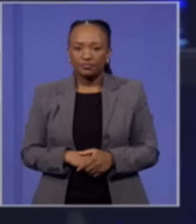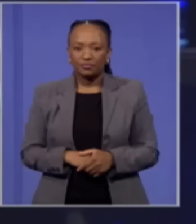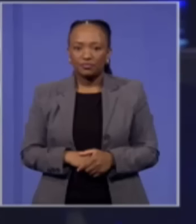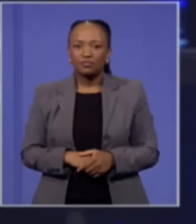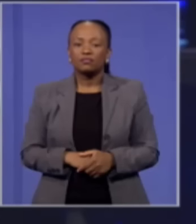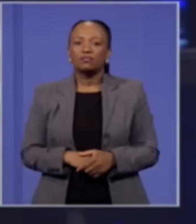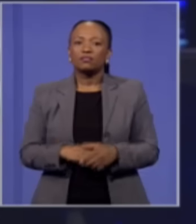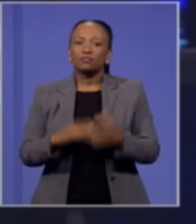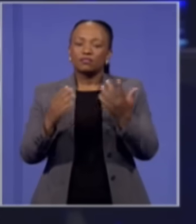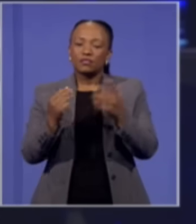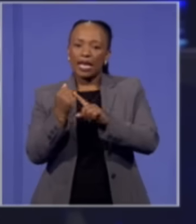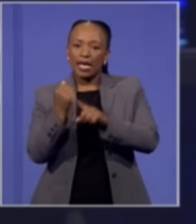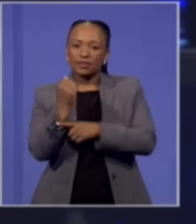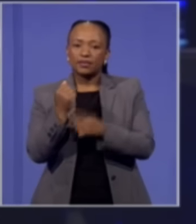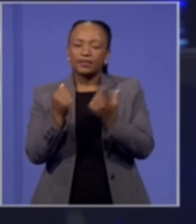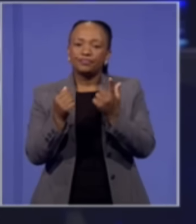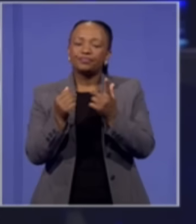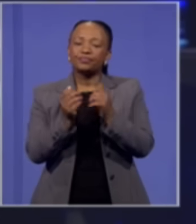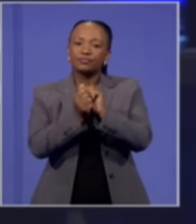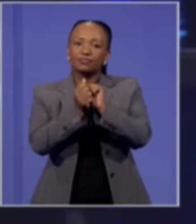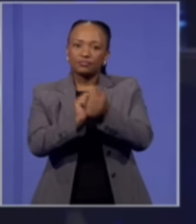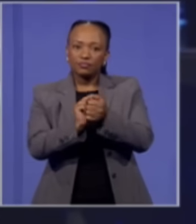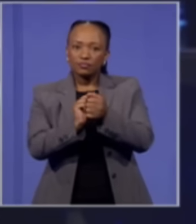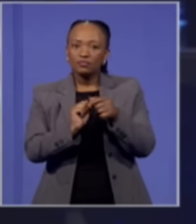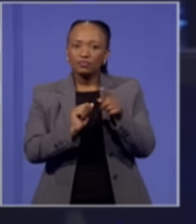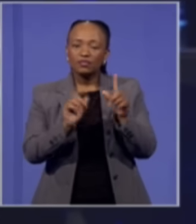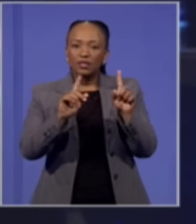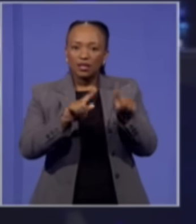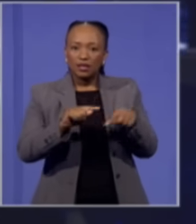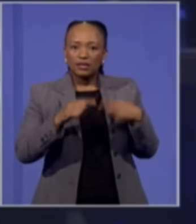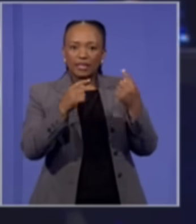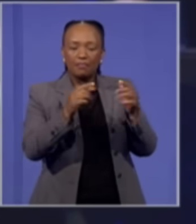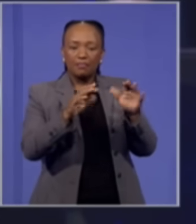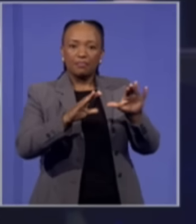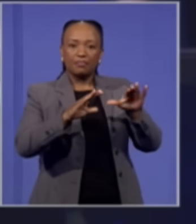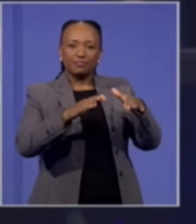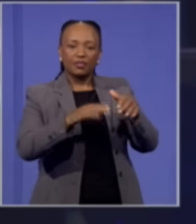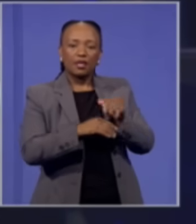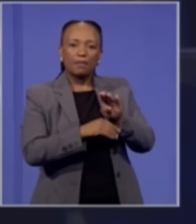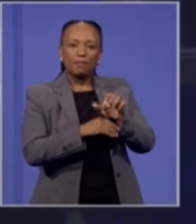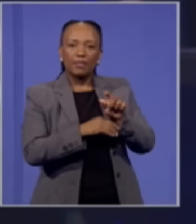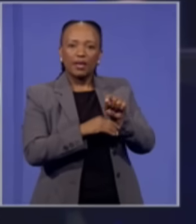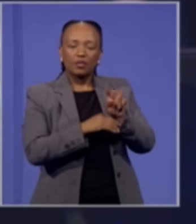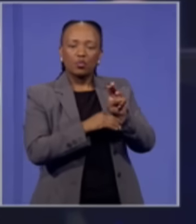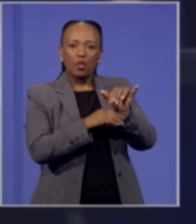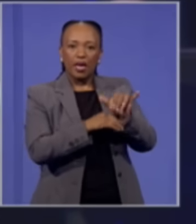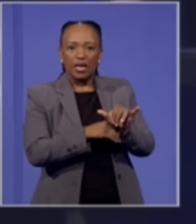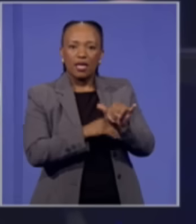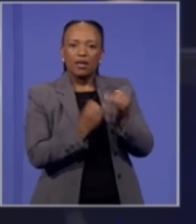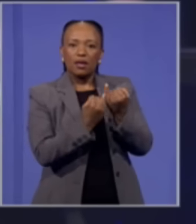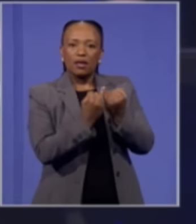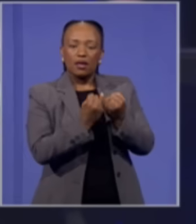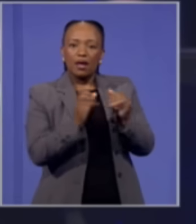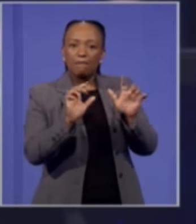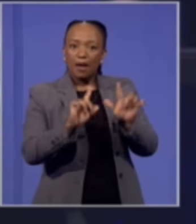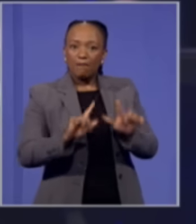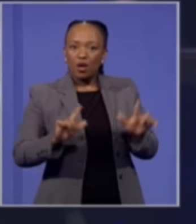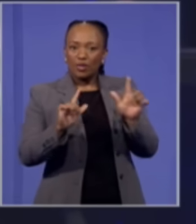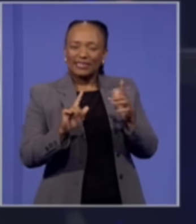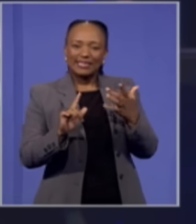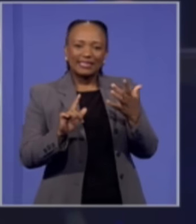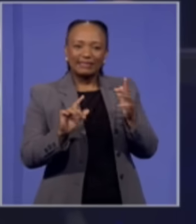Re phethela ka dipapadi. Kamohelo ya sehlopha se eteletseng pele ho Betway Premiership sa Mamelodi Sundowns ha ya tsamaya